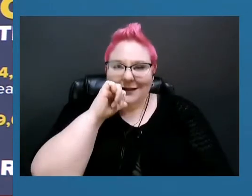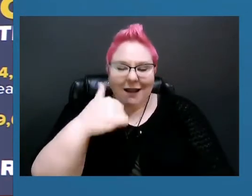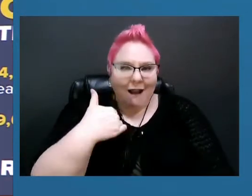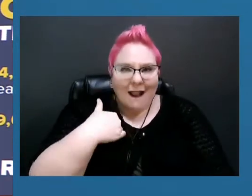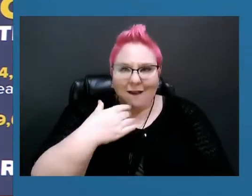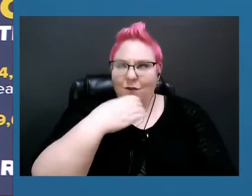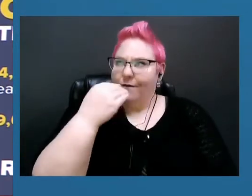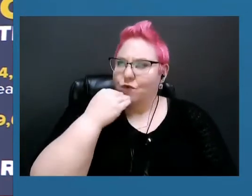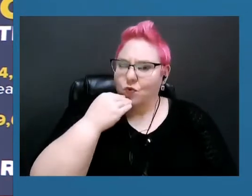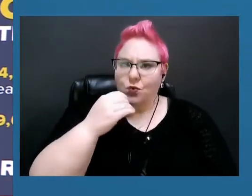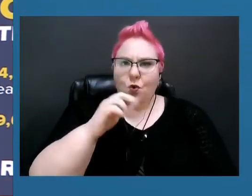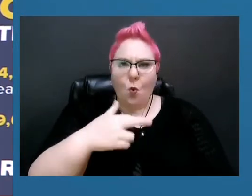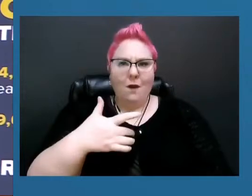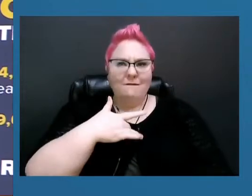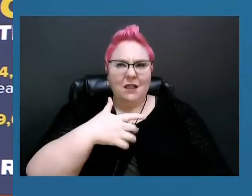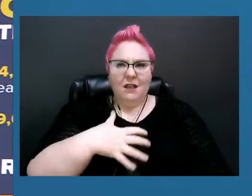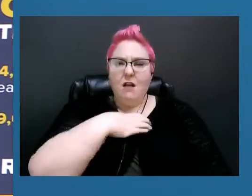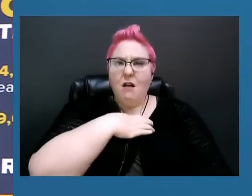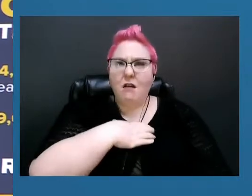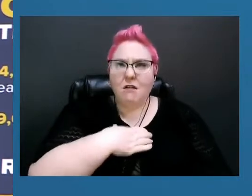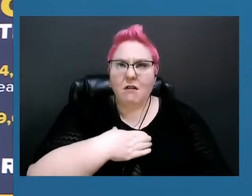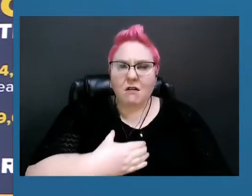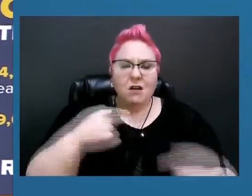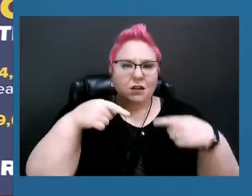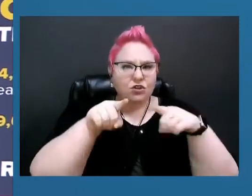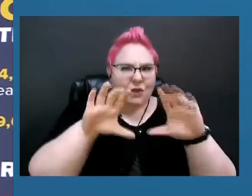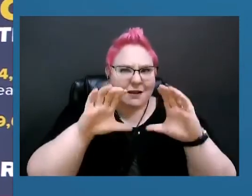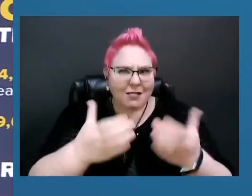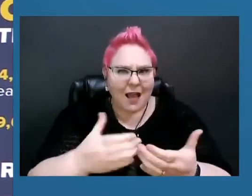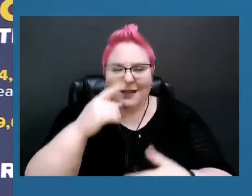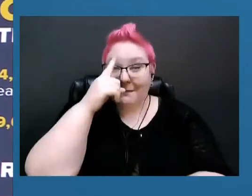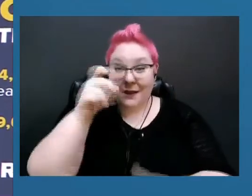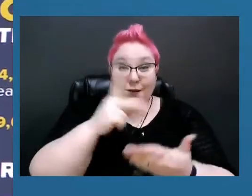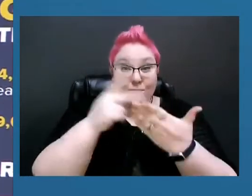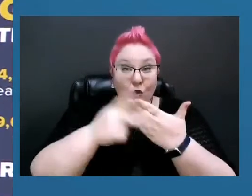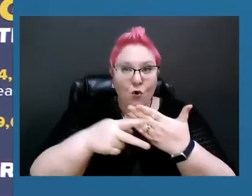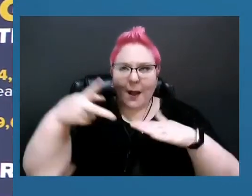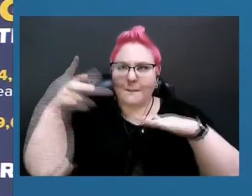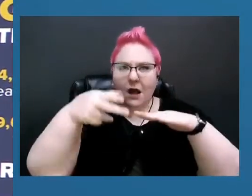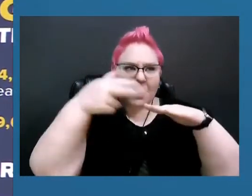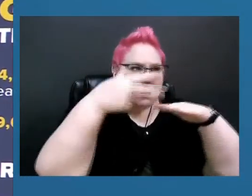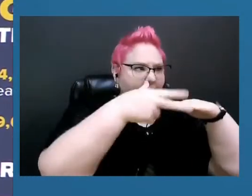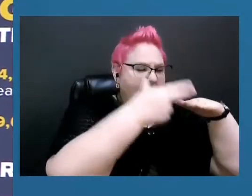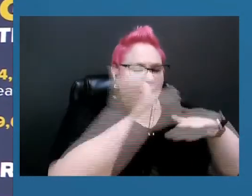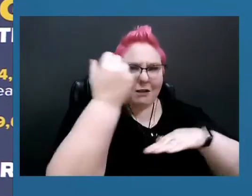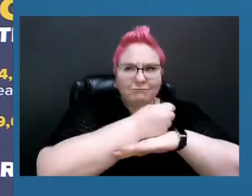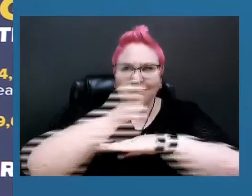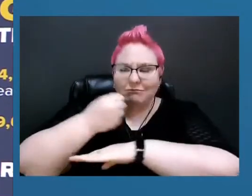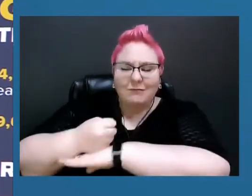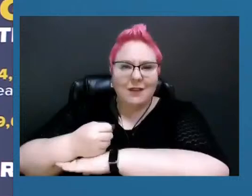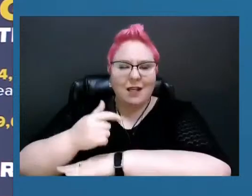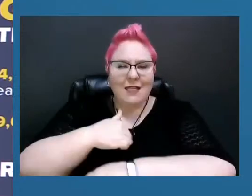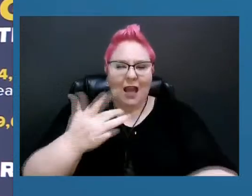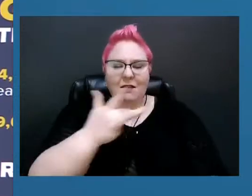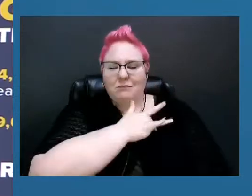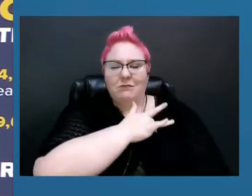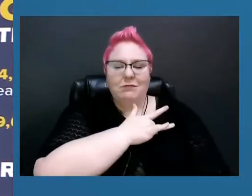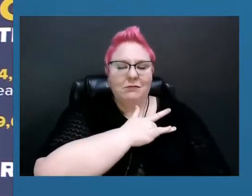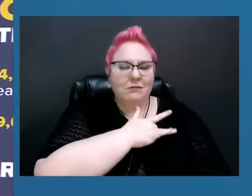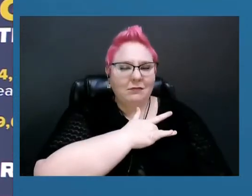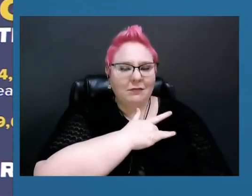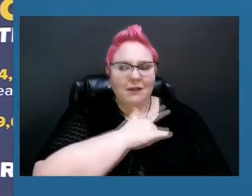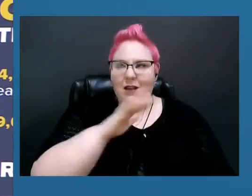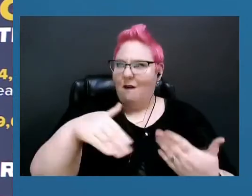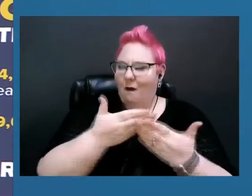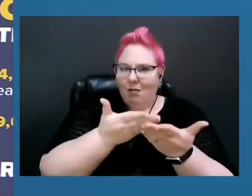growling when they're supposed to be in class because they didn't have enough because of programs like this were cut. That just hits me right here and all the parents